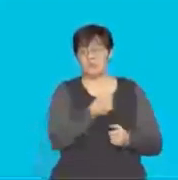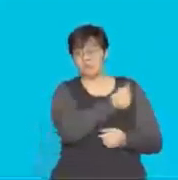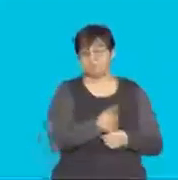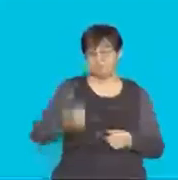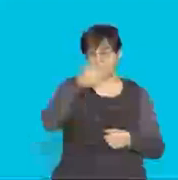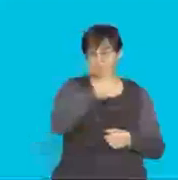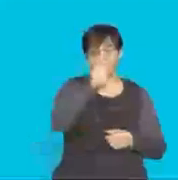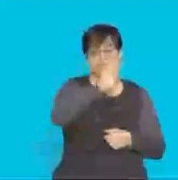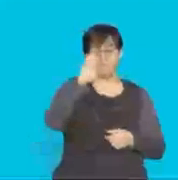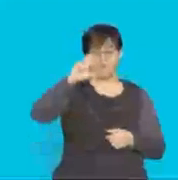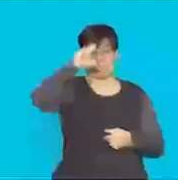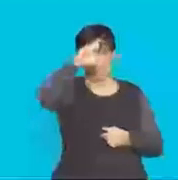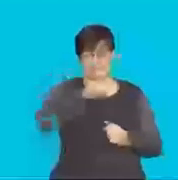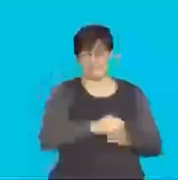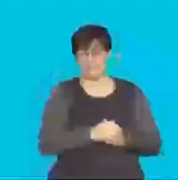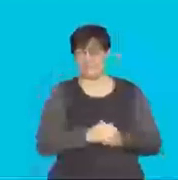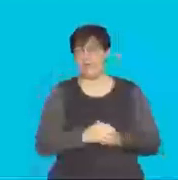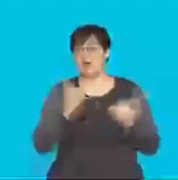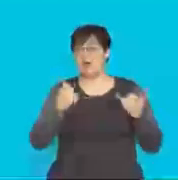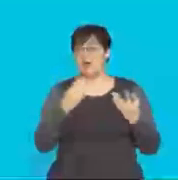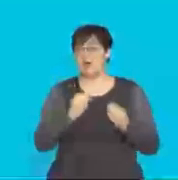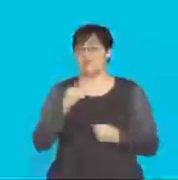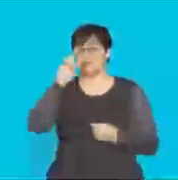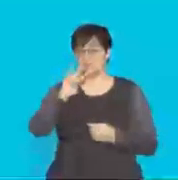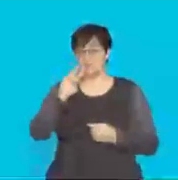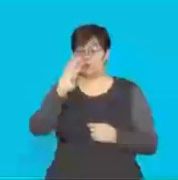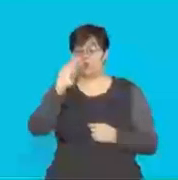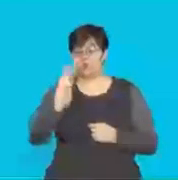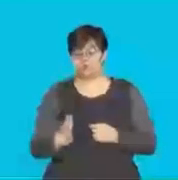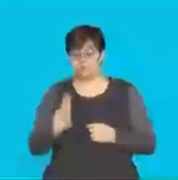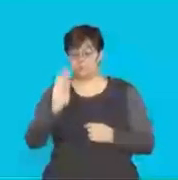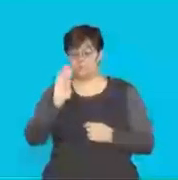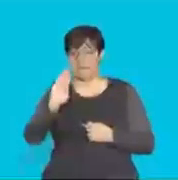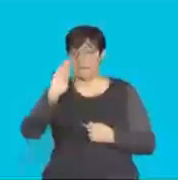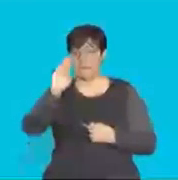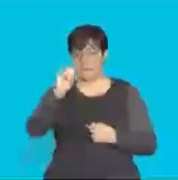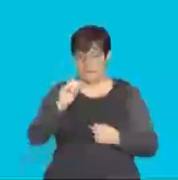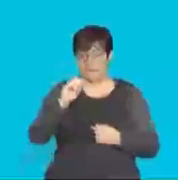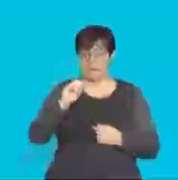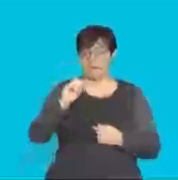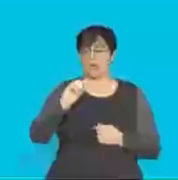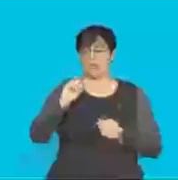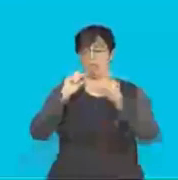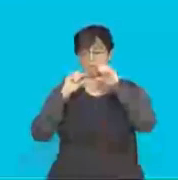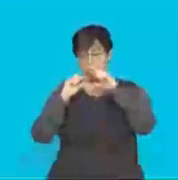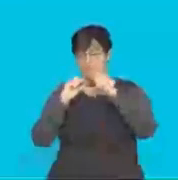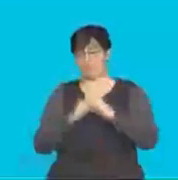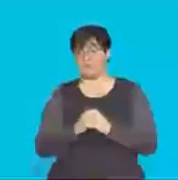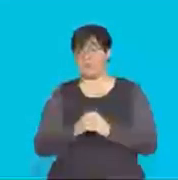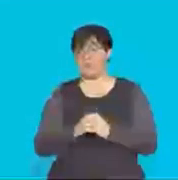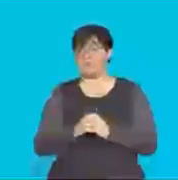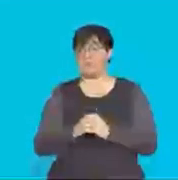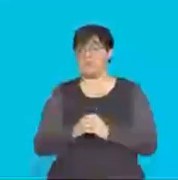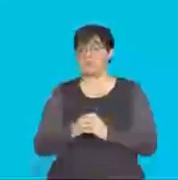is one of that. We now have two of these heterozygous individuals, and I'll circle that out there for us. So that's